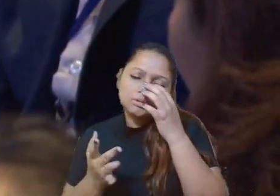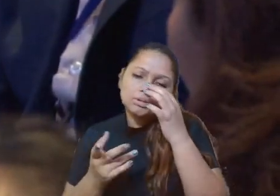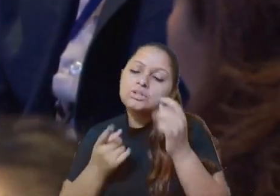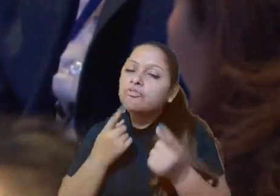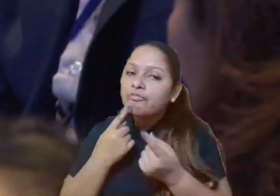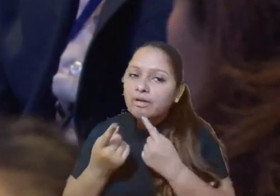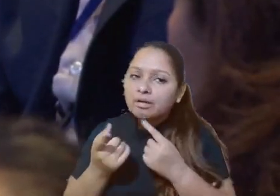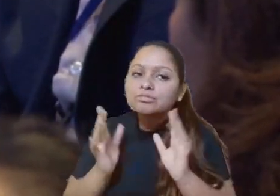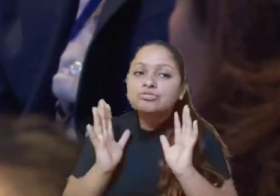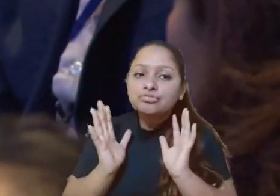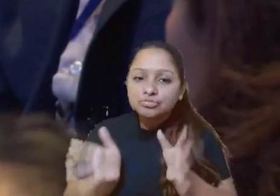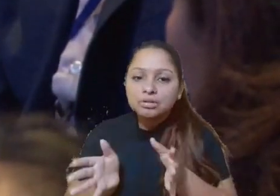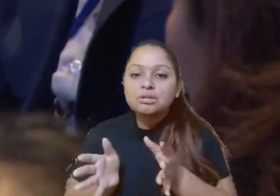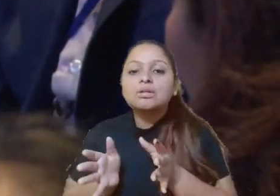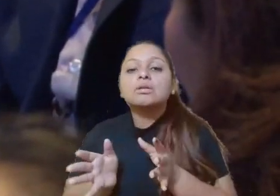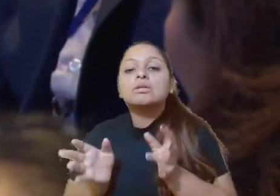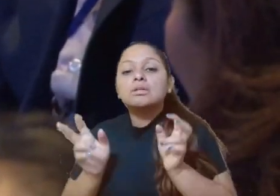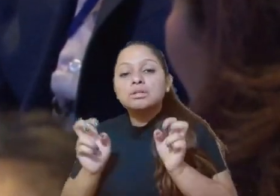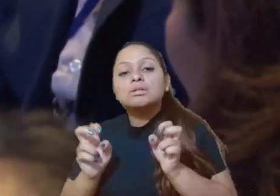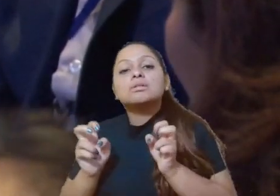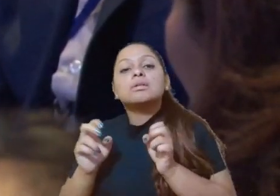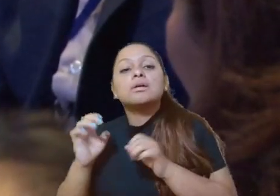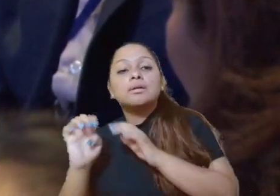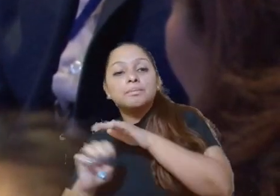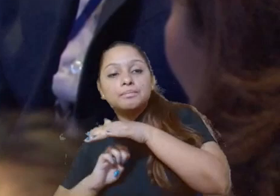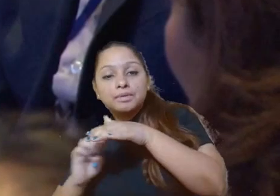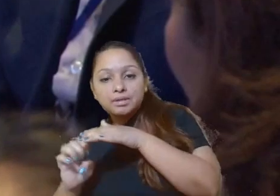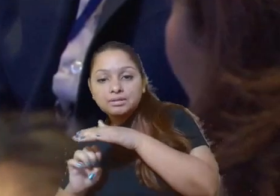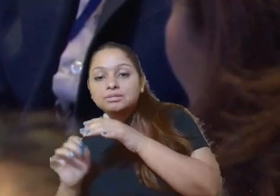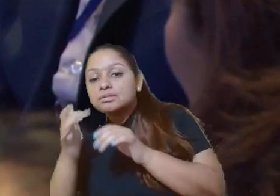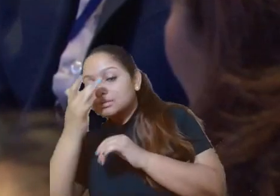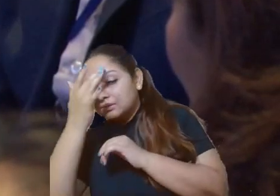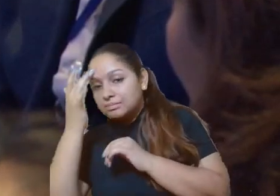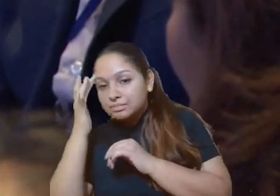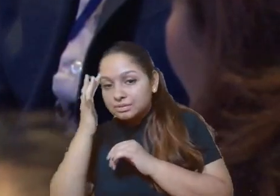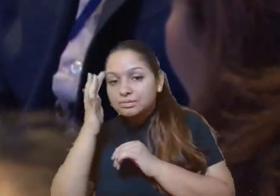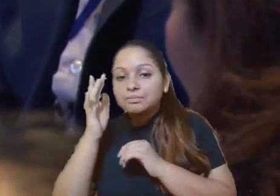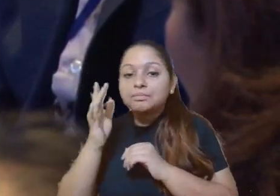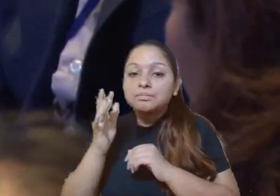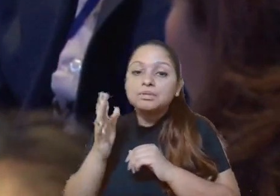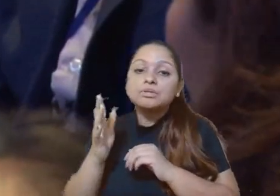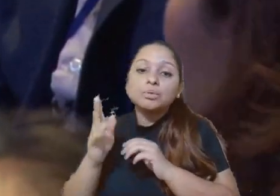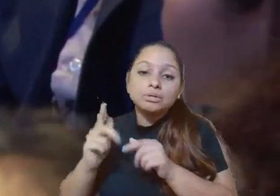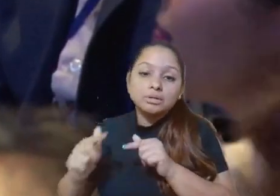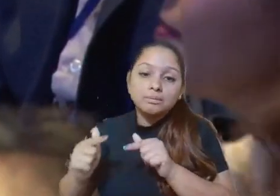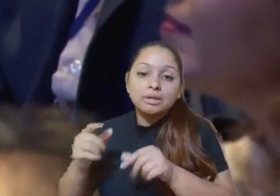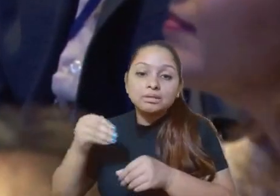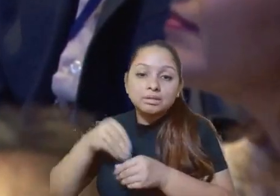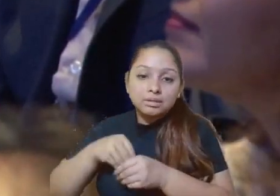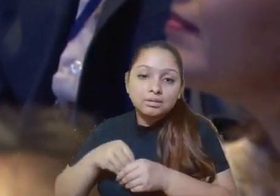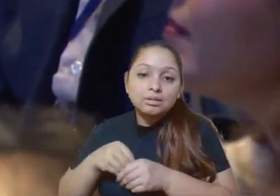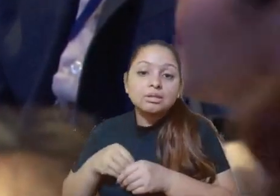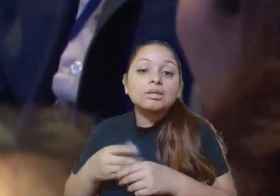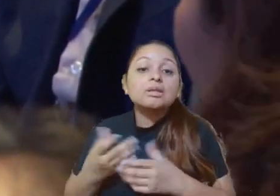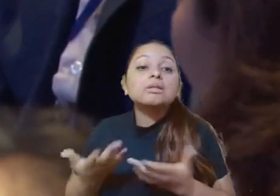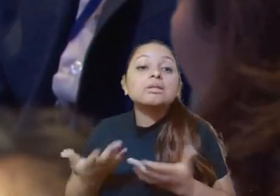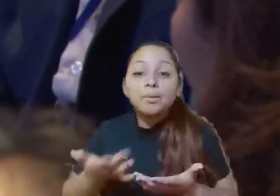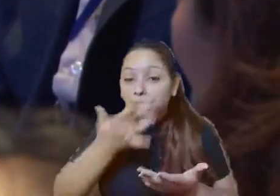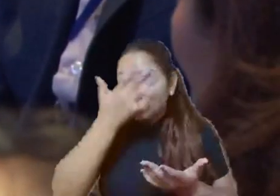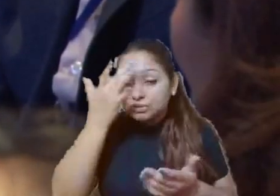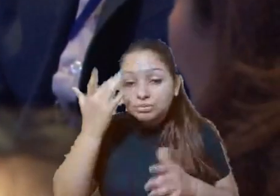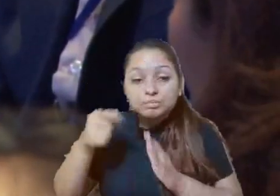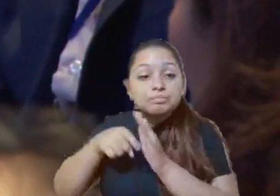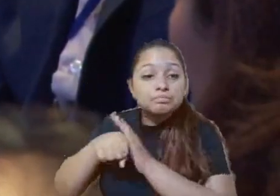researcher that's an entrepreneur. But for this mission, what do you expect the participation of the researchers that